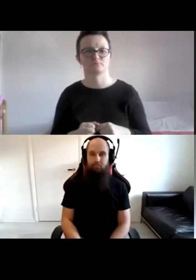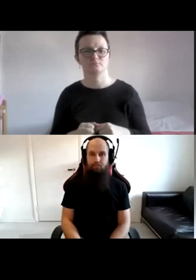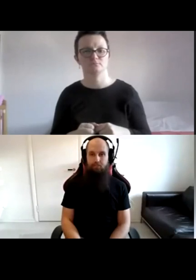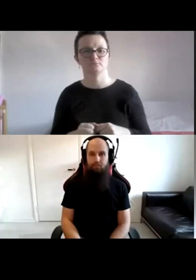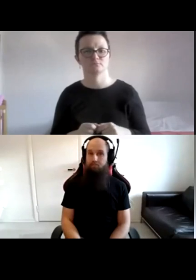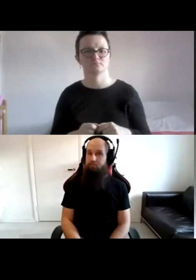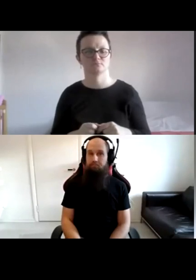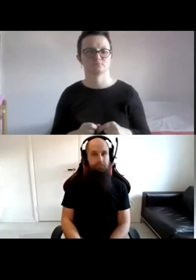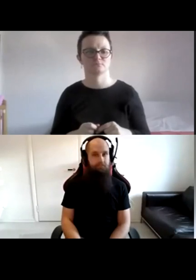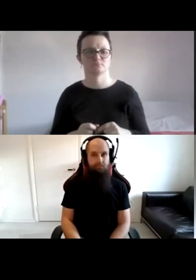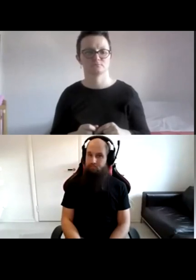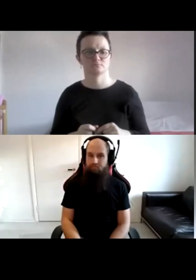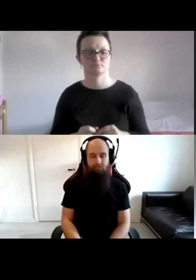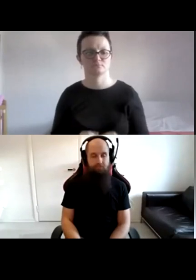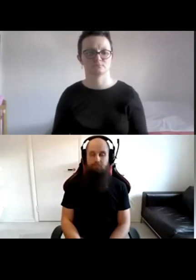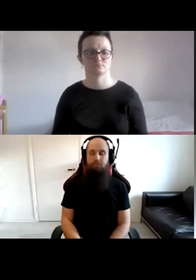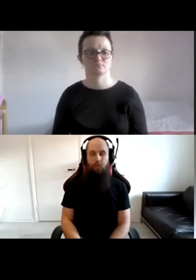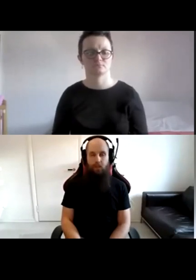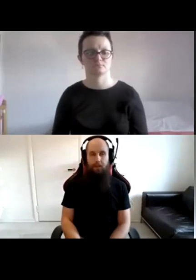No, not at the moment.